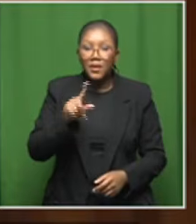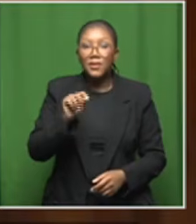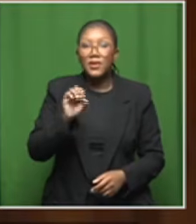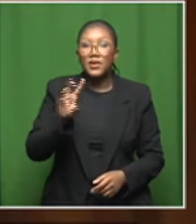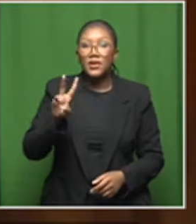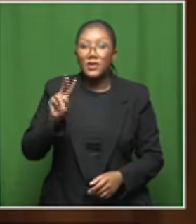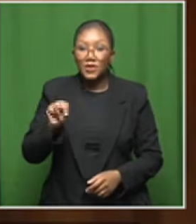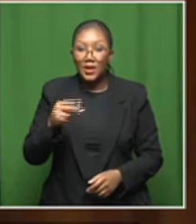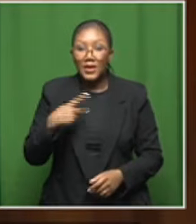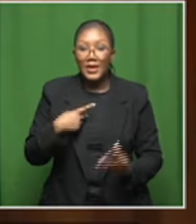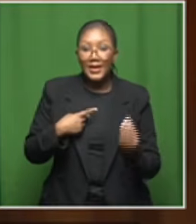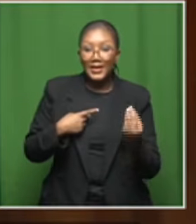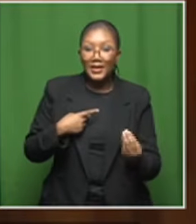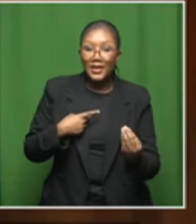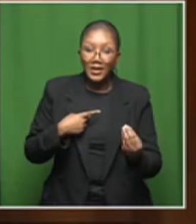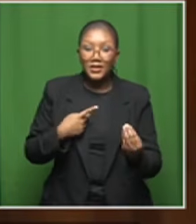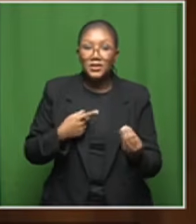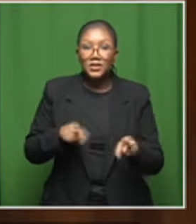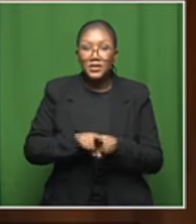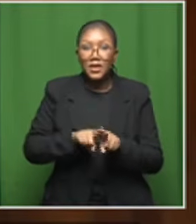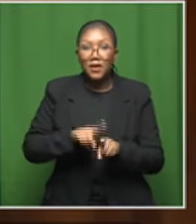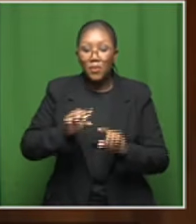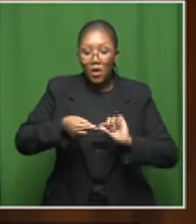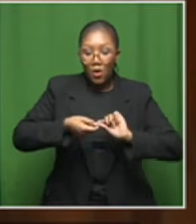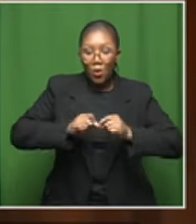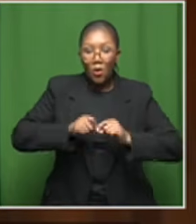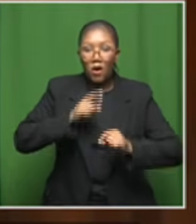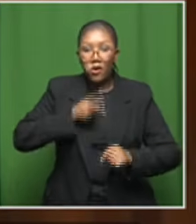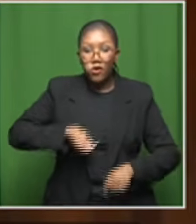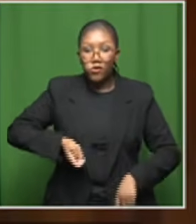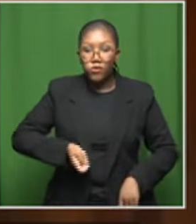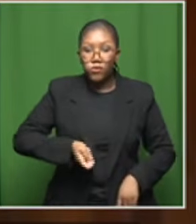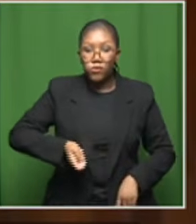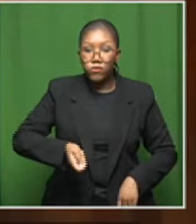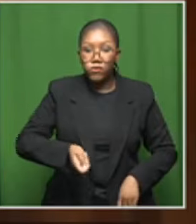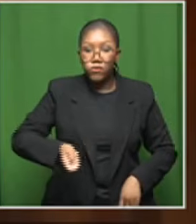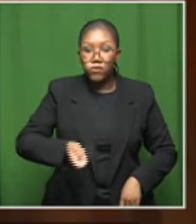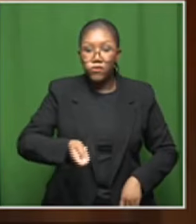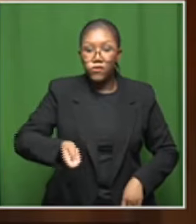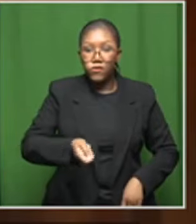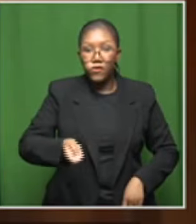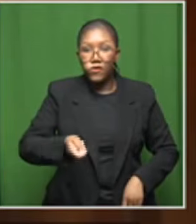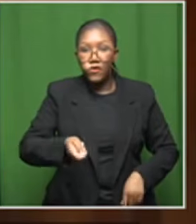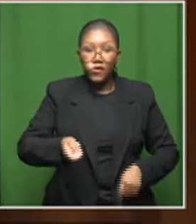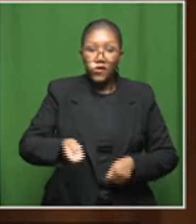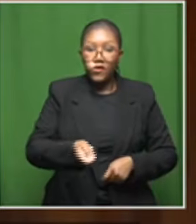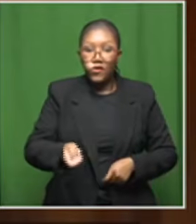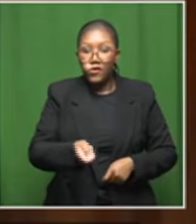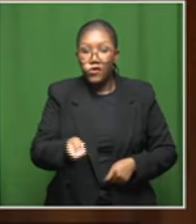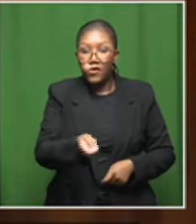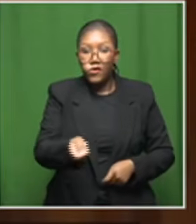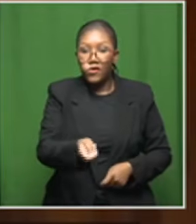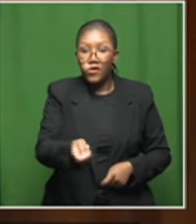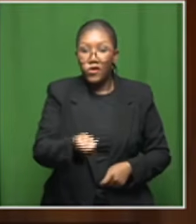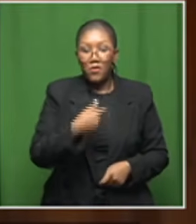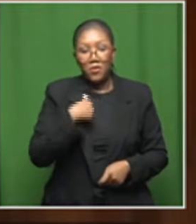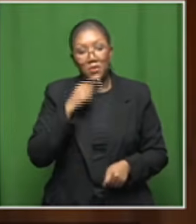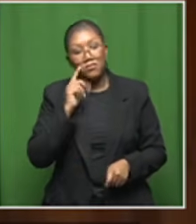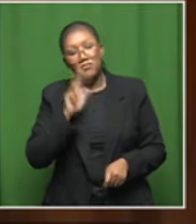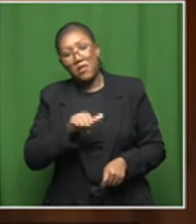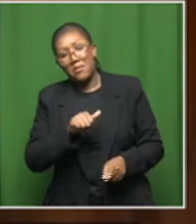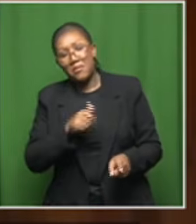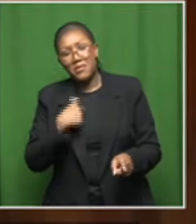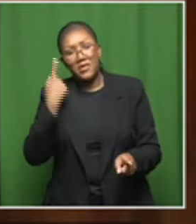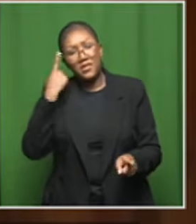past in the street with his wire car, making this beautiful wire car sound, and we were absolutely clueless about how